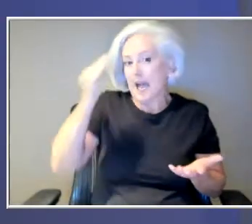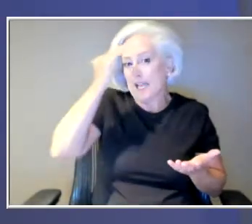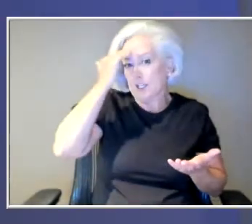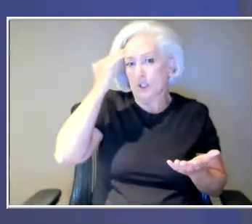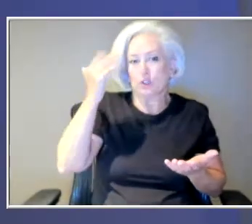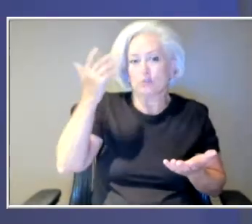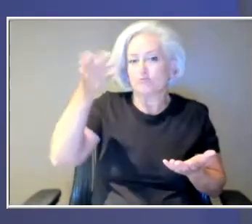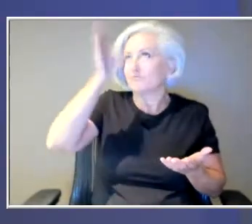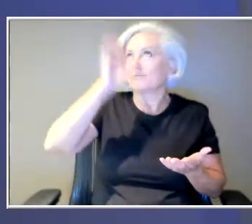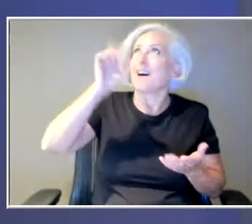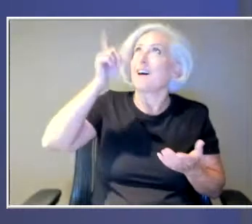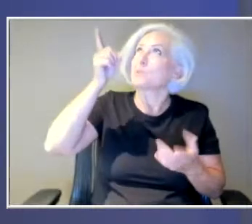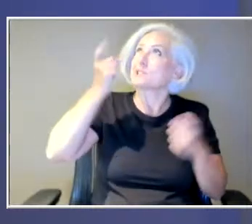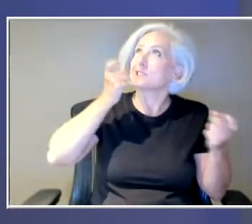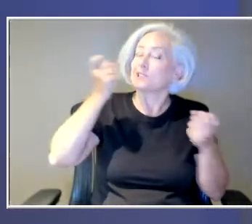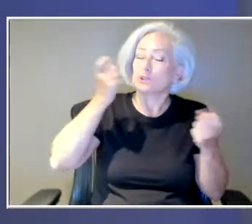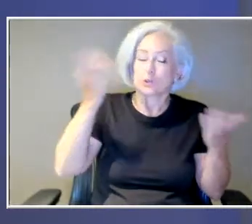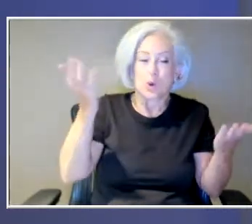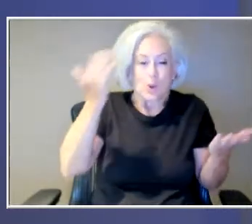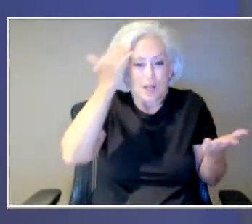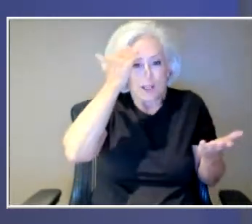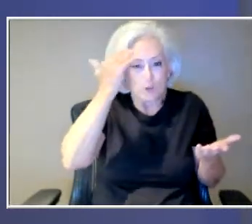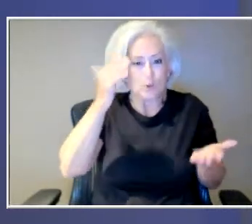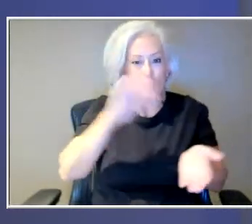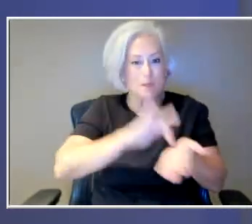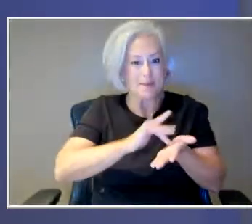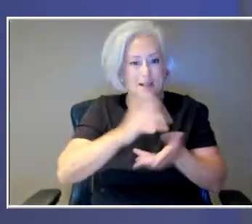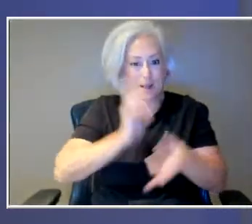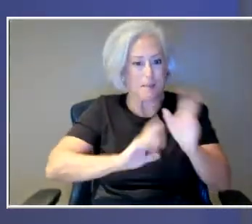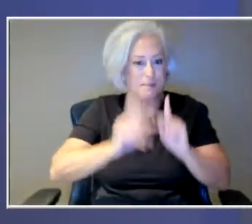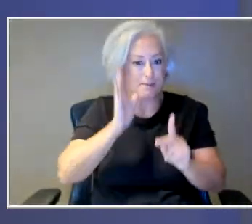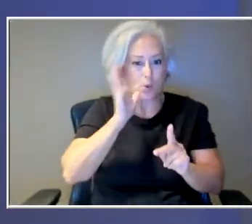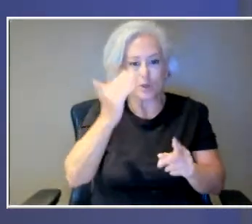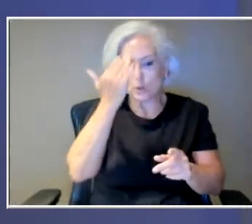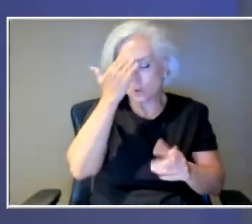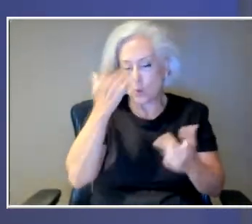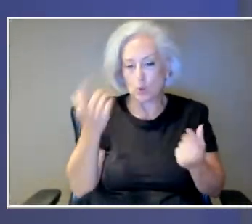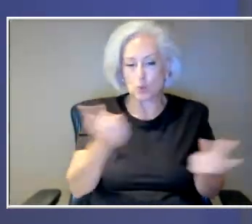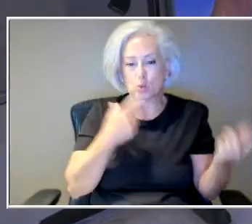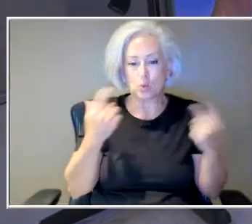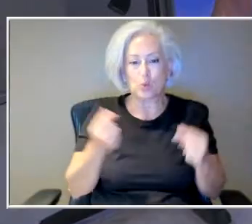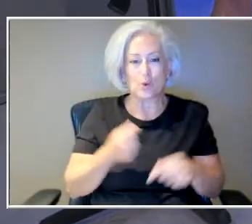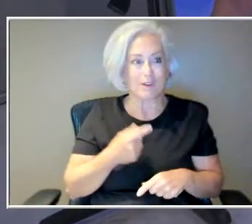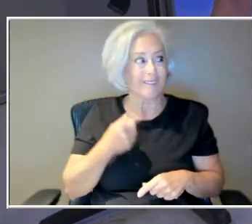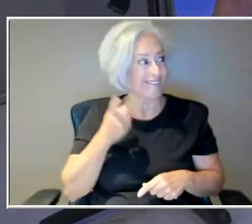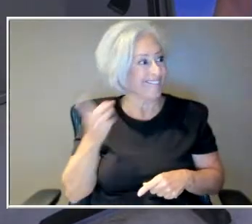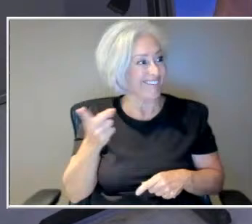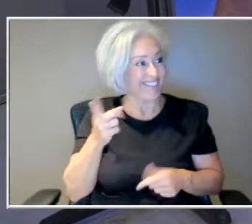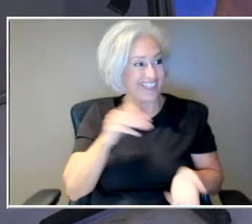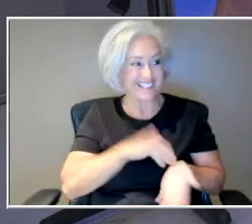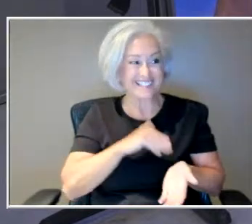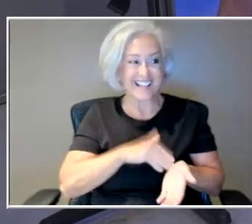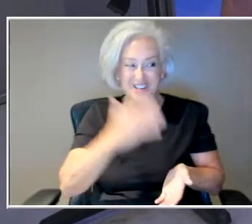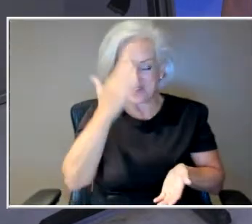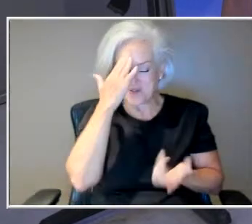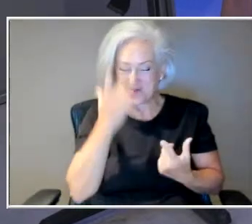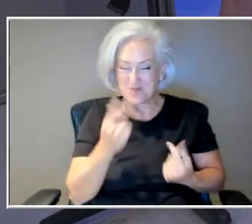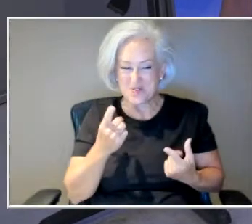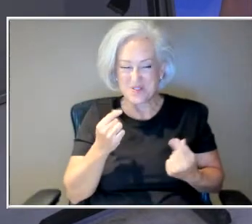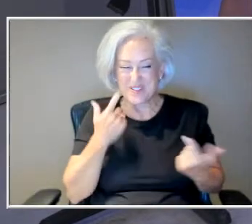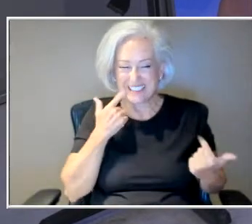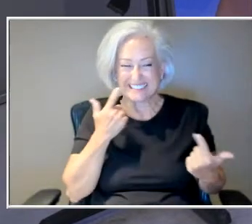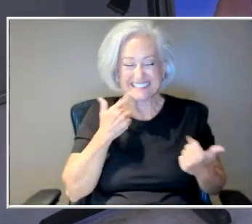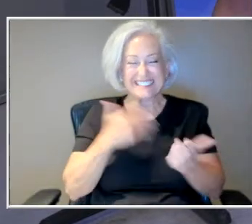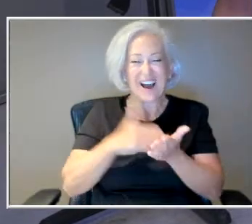and the medical people would know what to do. And well, this medical people knows what to do quite often. So Dr.